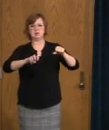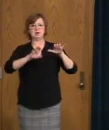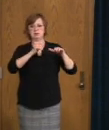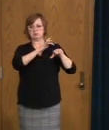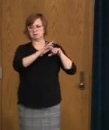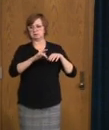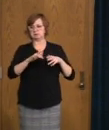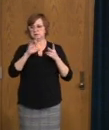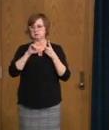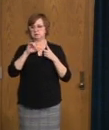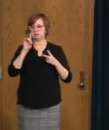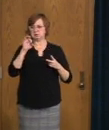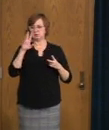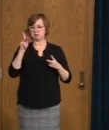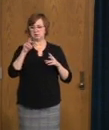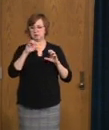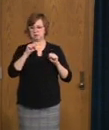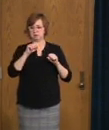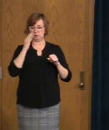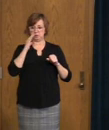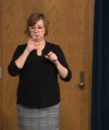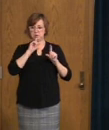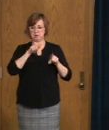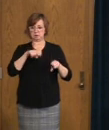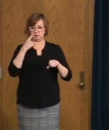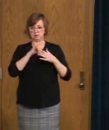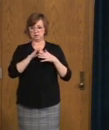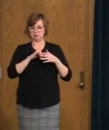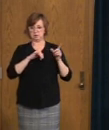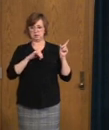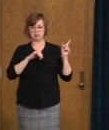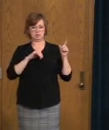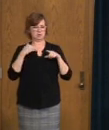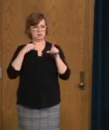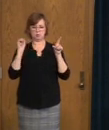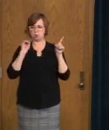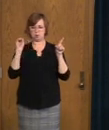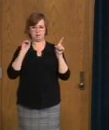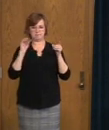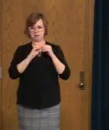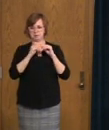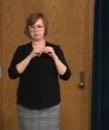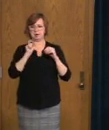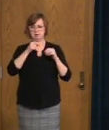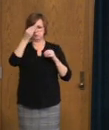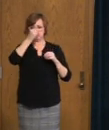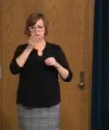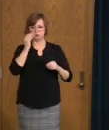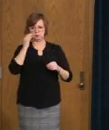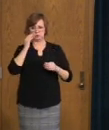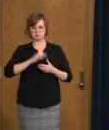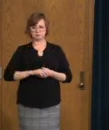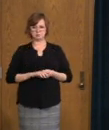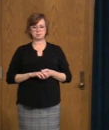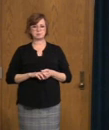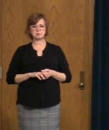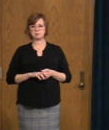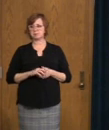Derek, is there anything you'd like to add? Derek, do you know that number? I don't have that number. We'd have to get back to them. Okay.